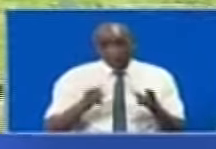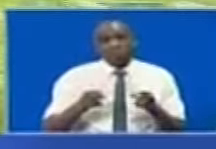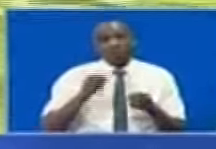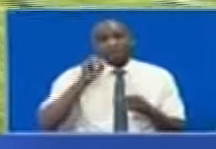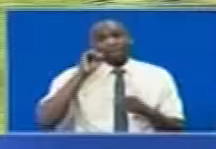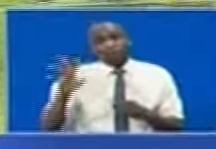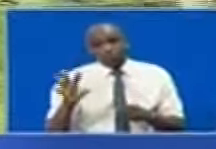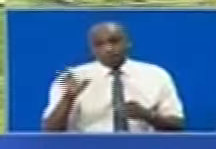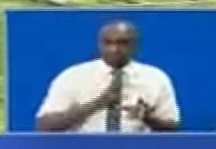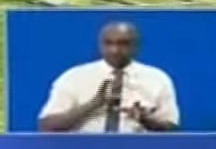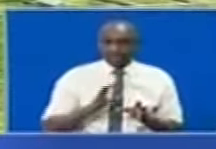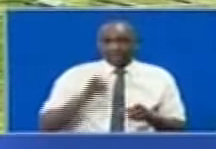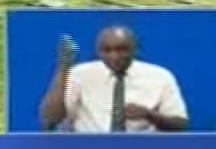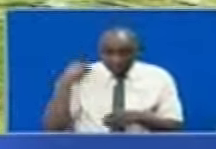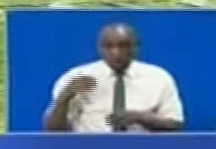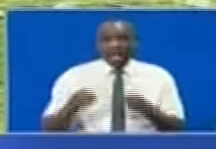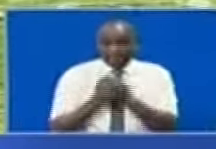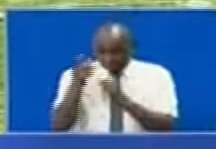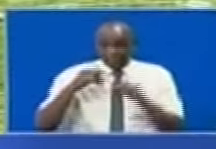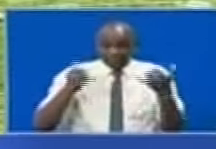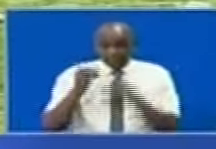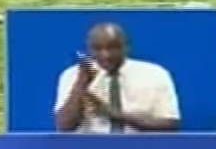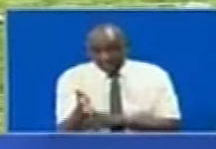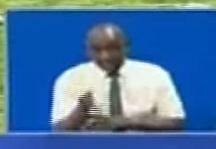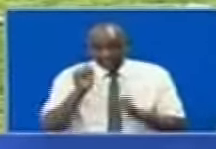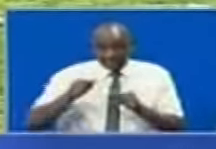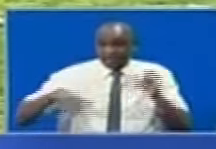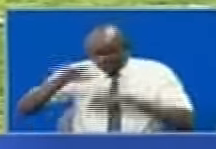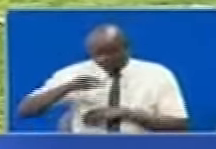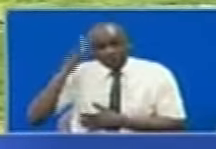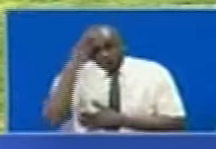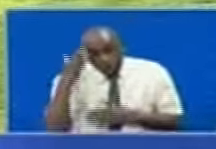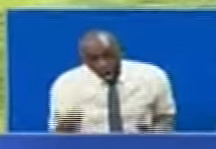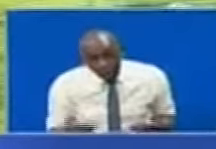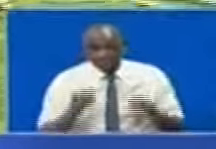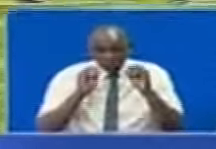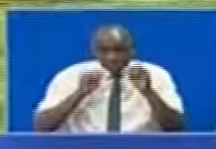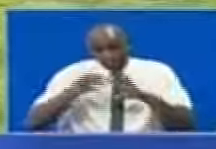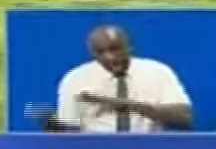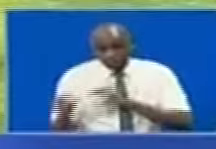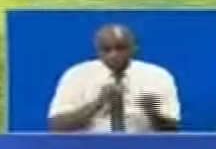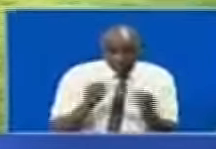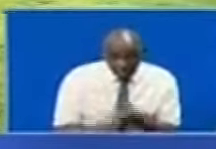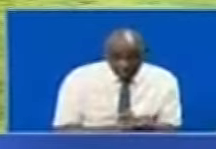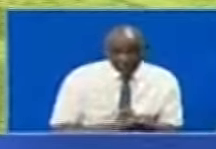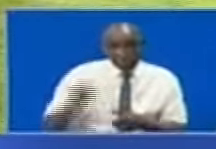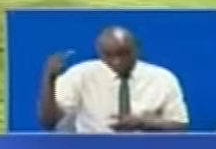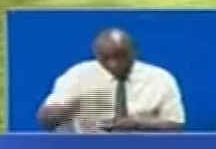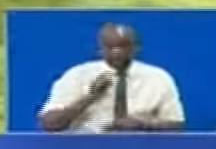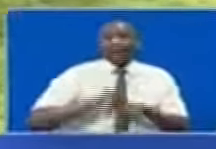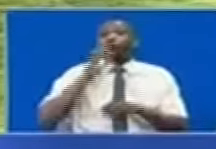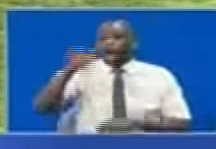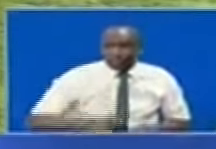fetch. Initially, it helps Fiona and Mumbi in exposure to the environment and teaches them obedience, such as to come when